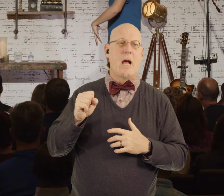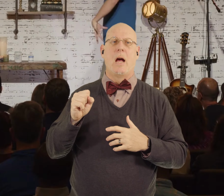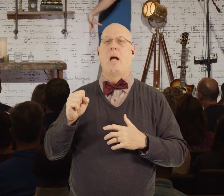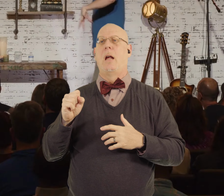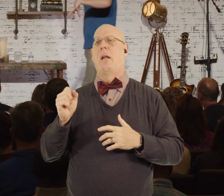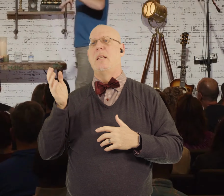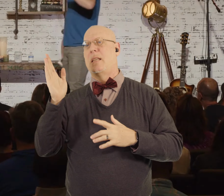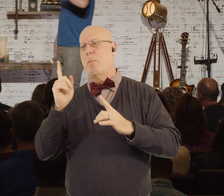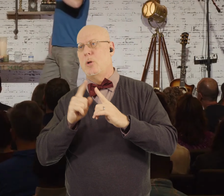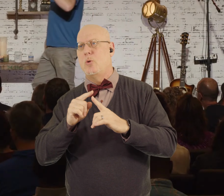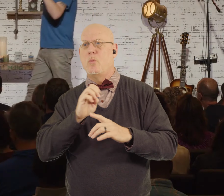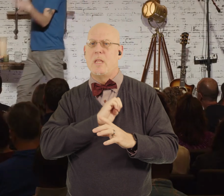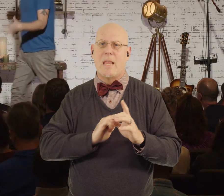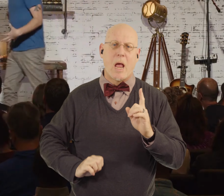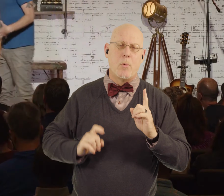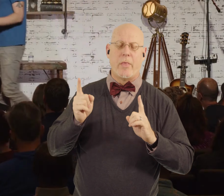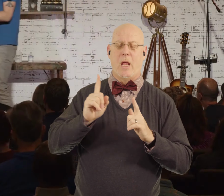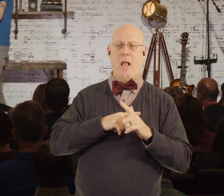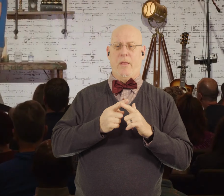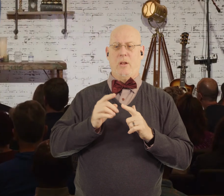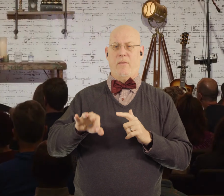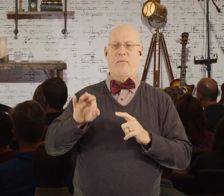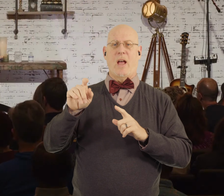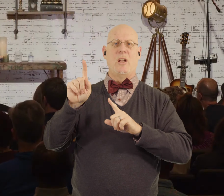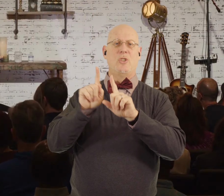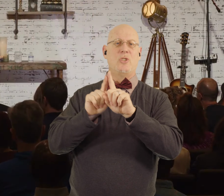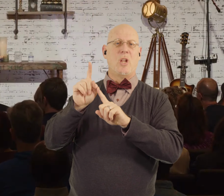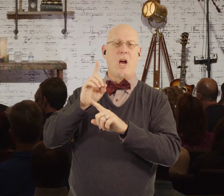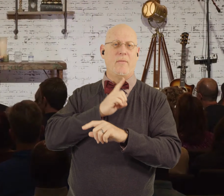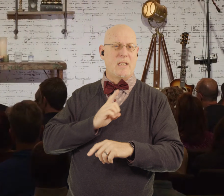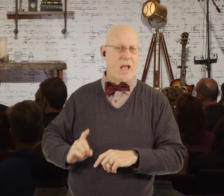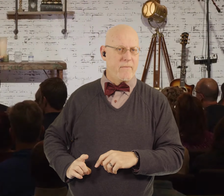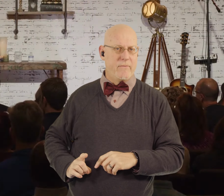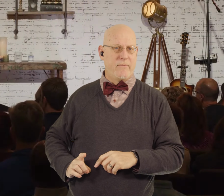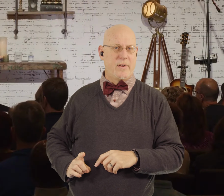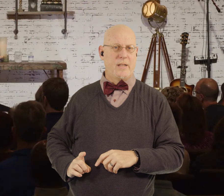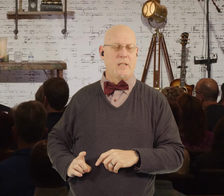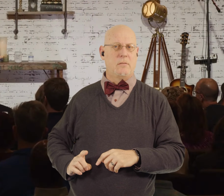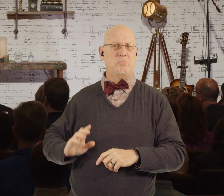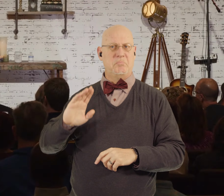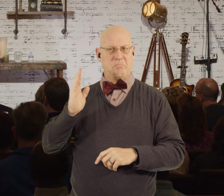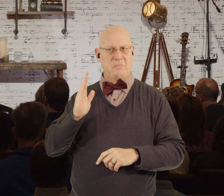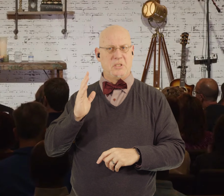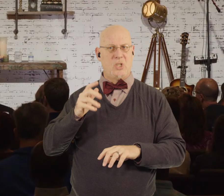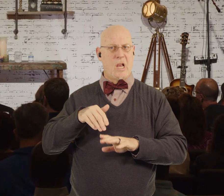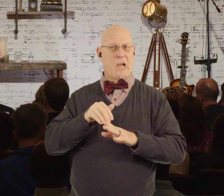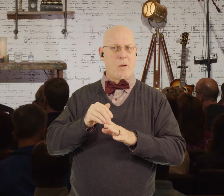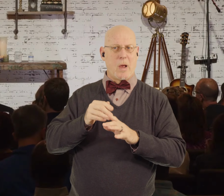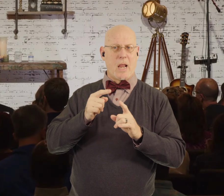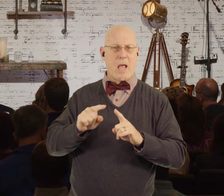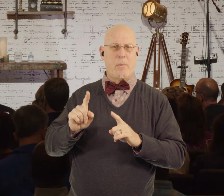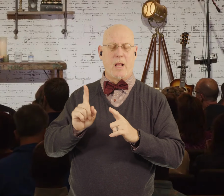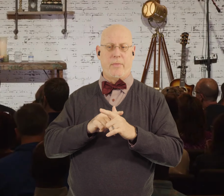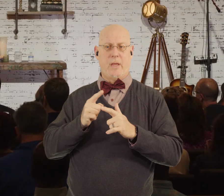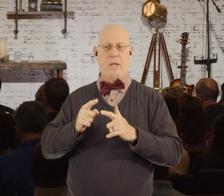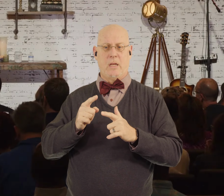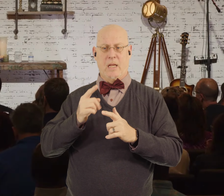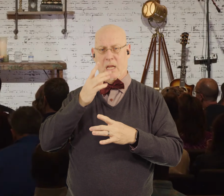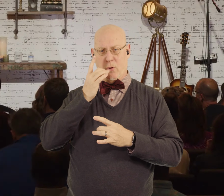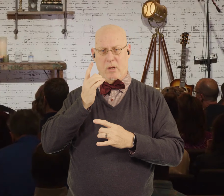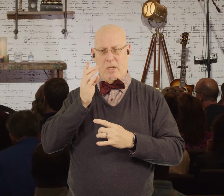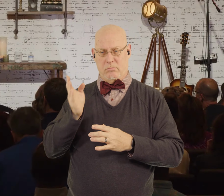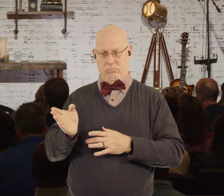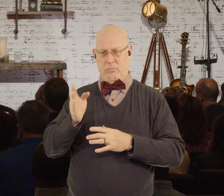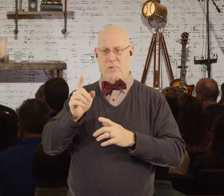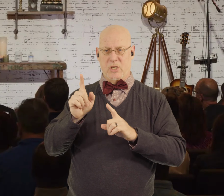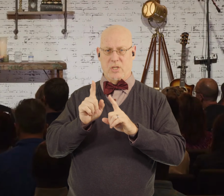many gods, and there's testaments to the emperor there. And then you find the Star of David. So it seemed like there's this compromise going on.